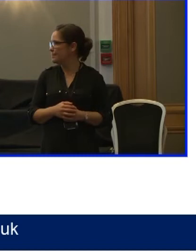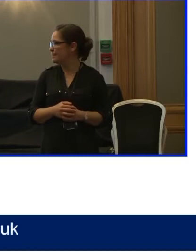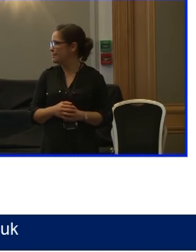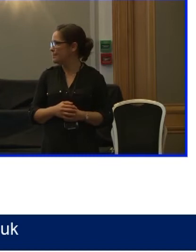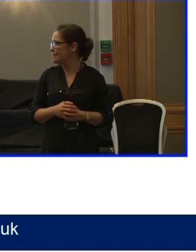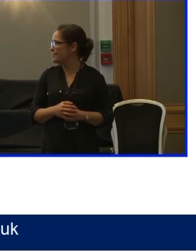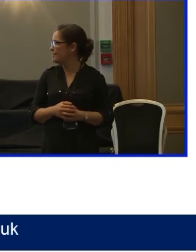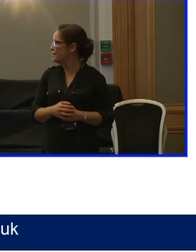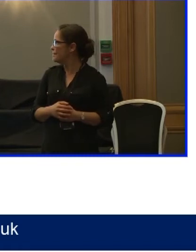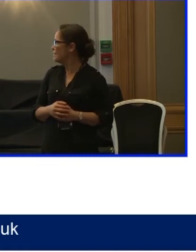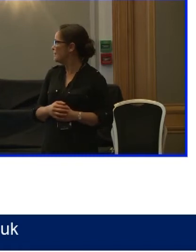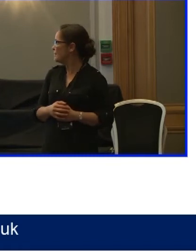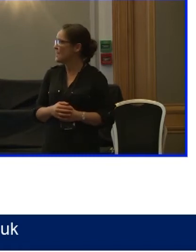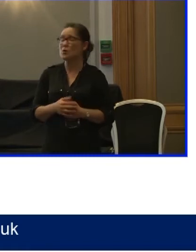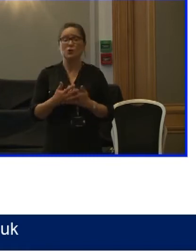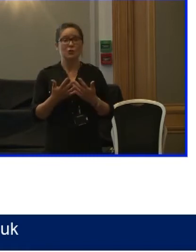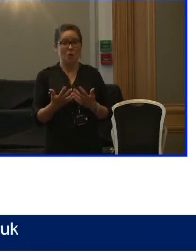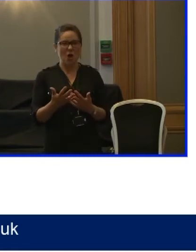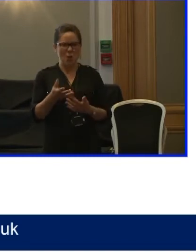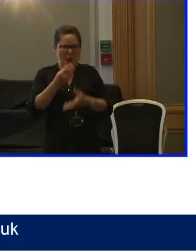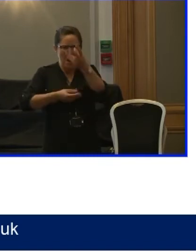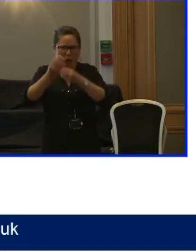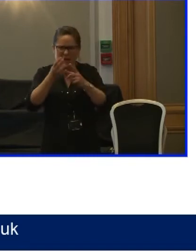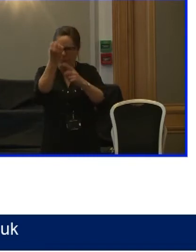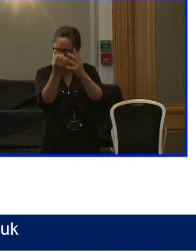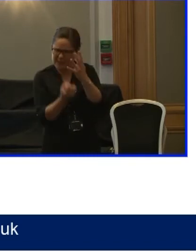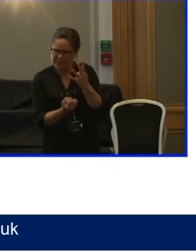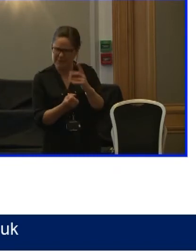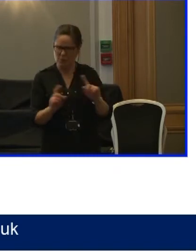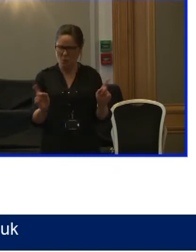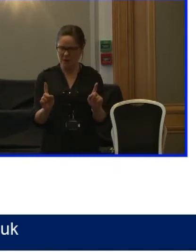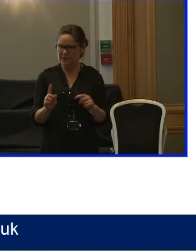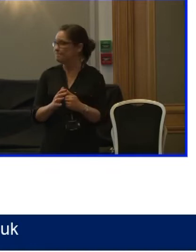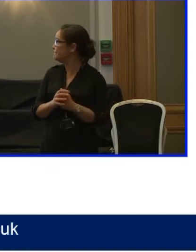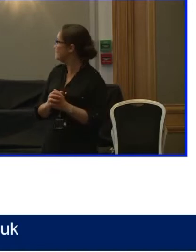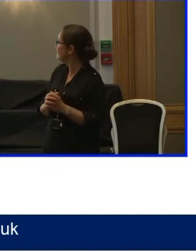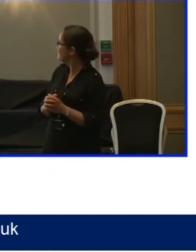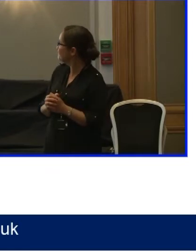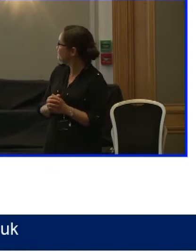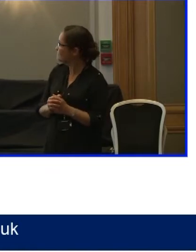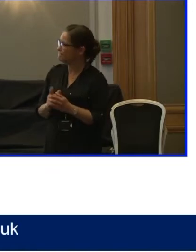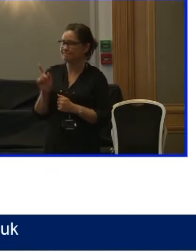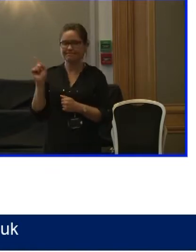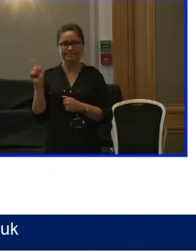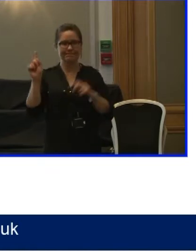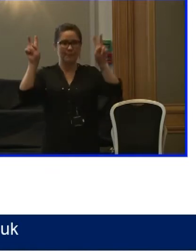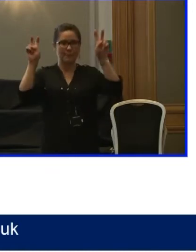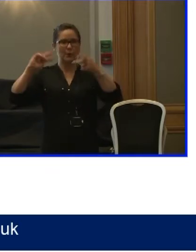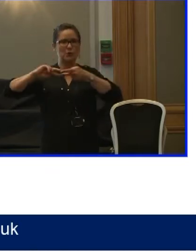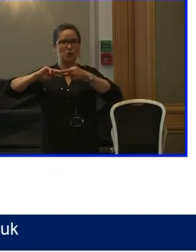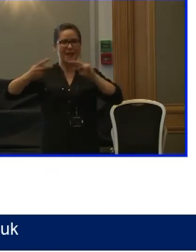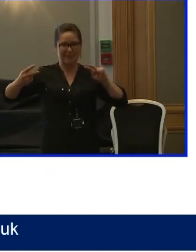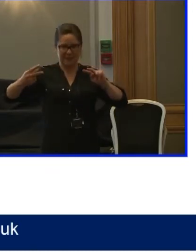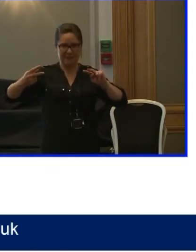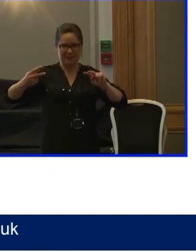Okay, so let's get on with our learning objectives for today. Let's talk about genetics. Okay, so as an inherited group of